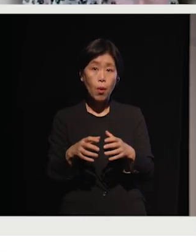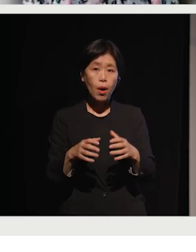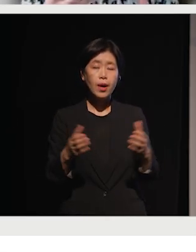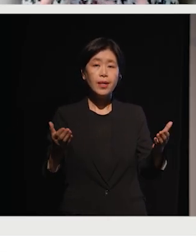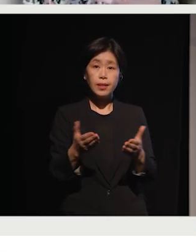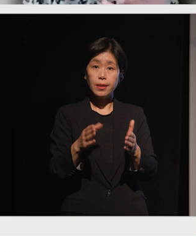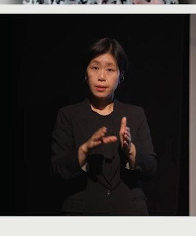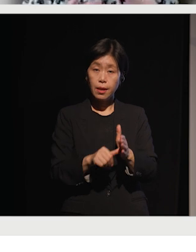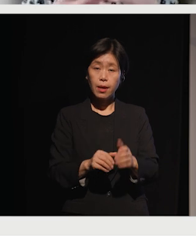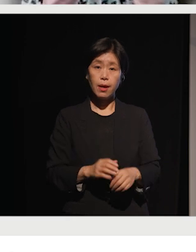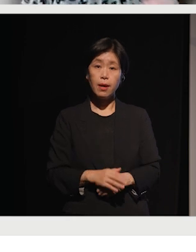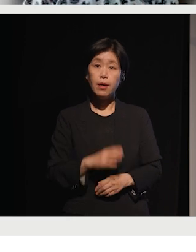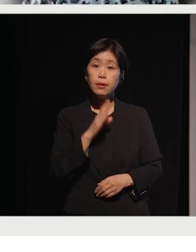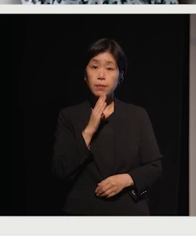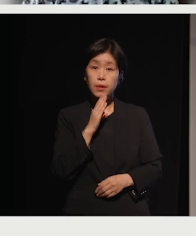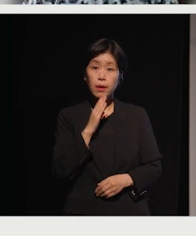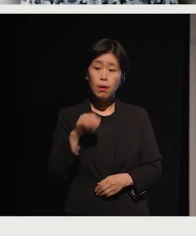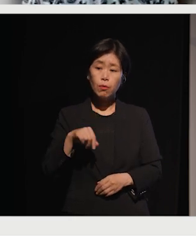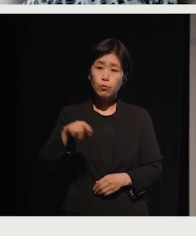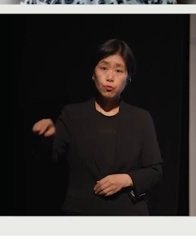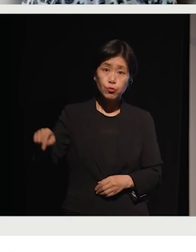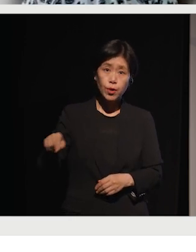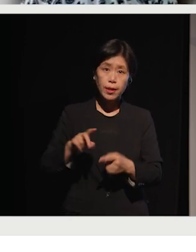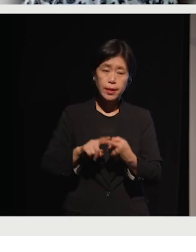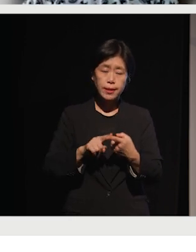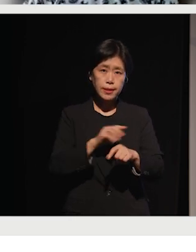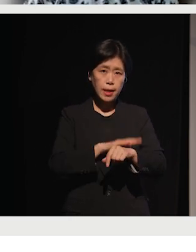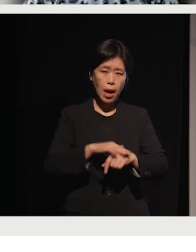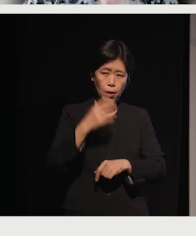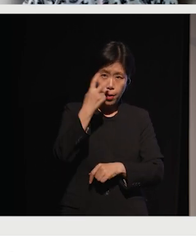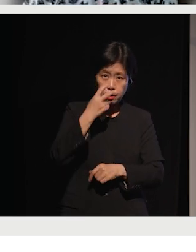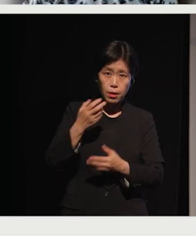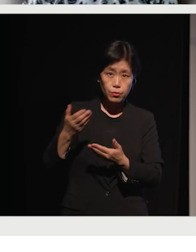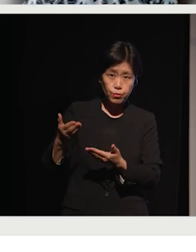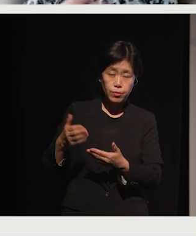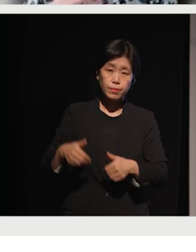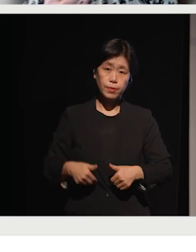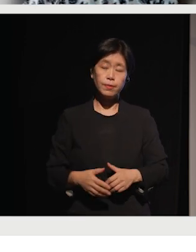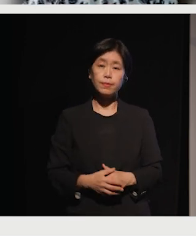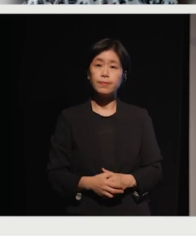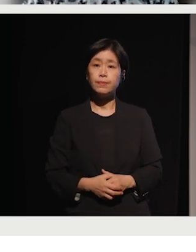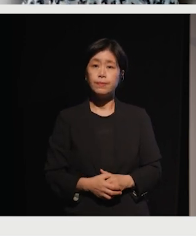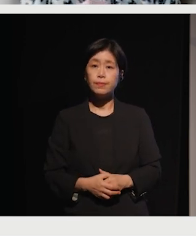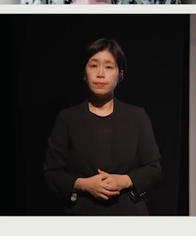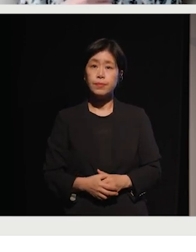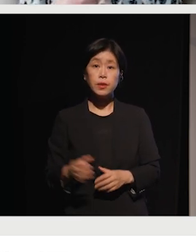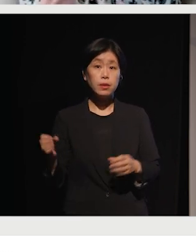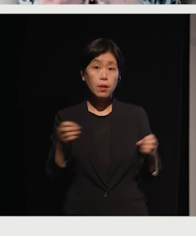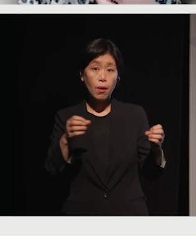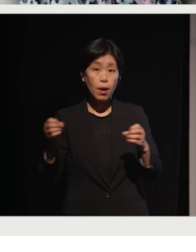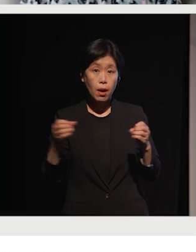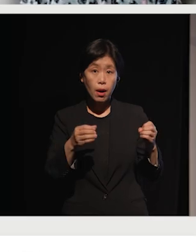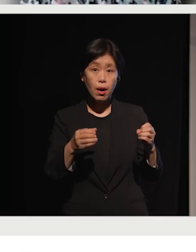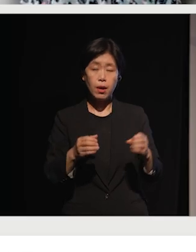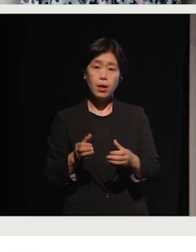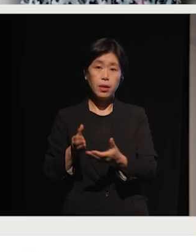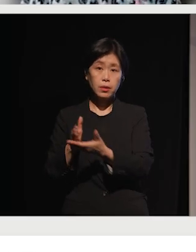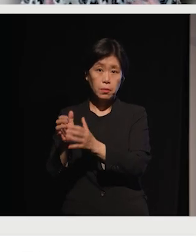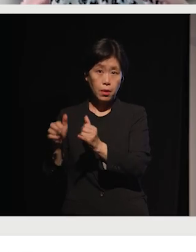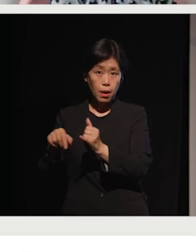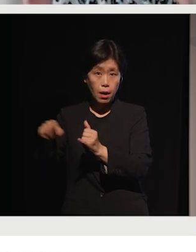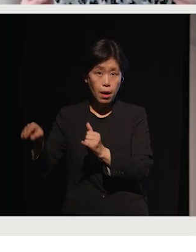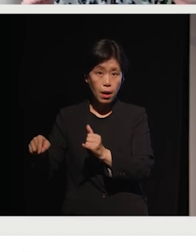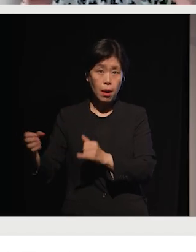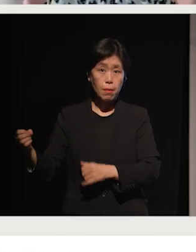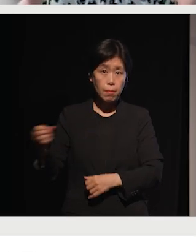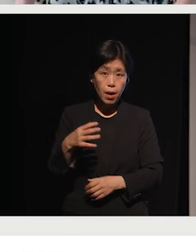The conversations are driven by what the user experts are saying. So this isn't standard